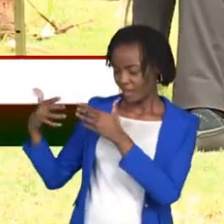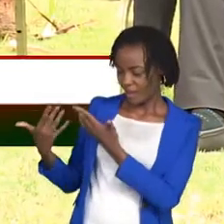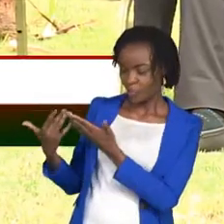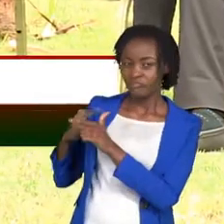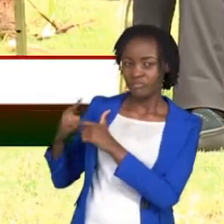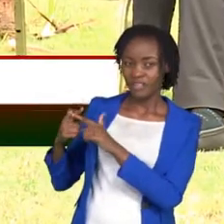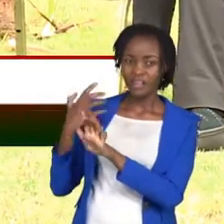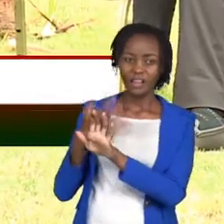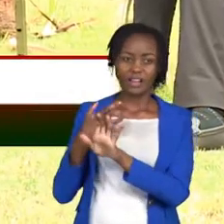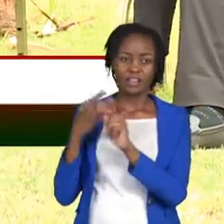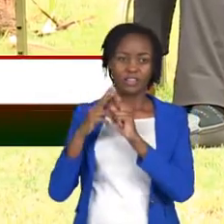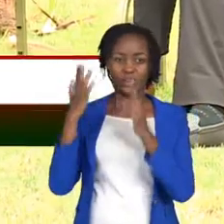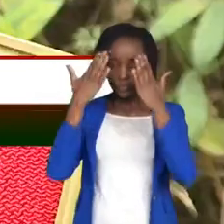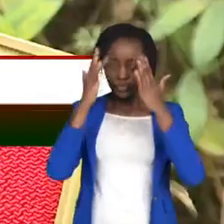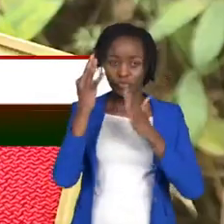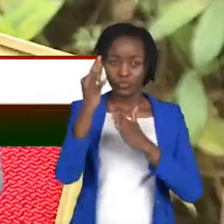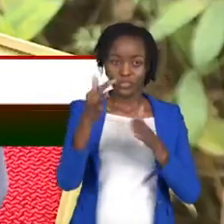very difficult to know where you're going.